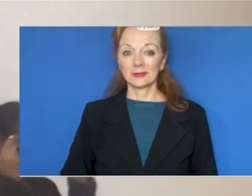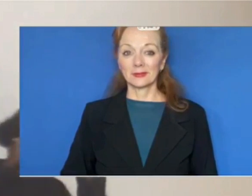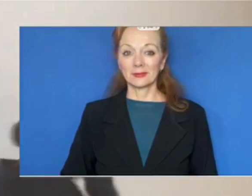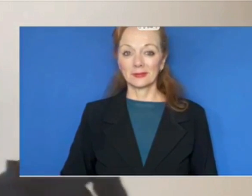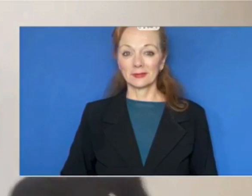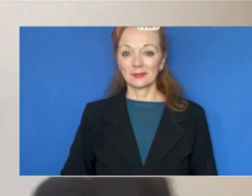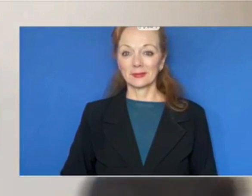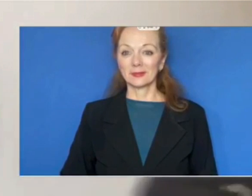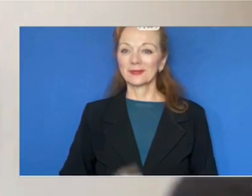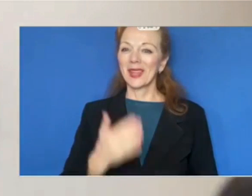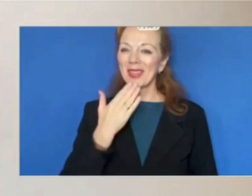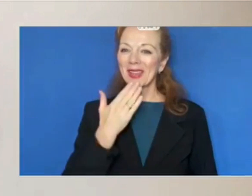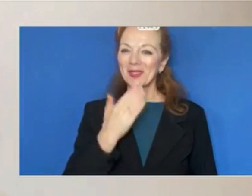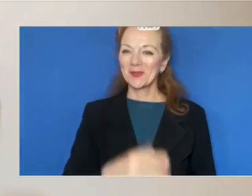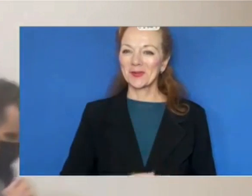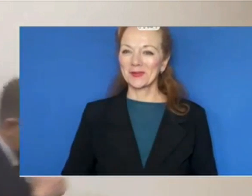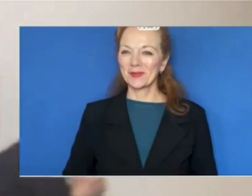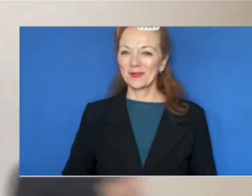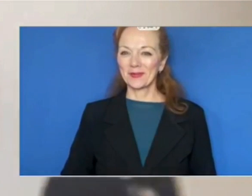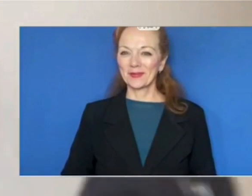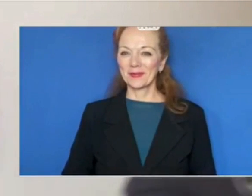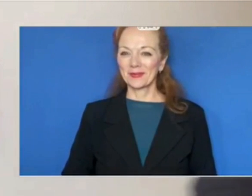Thank you.